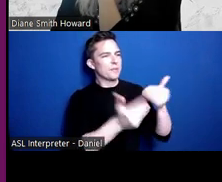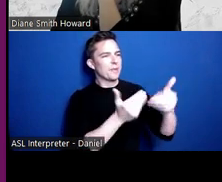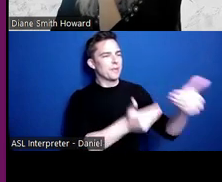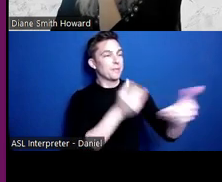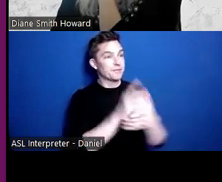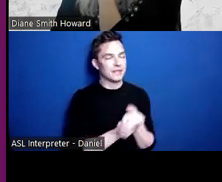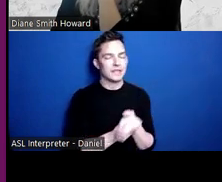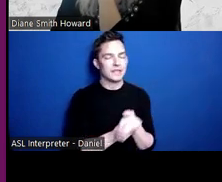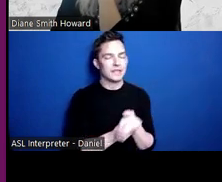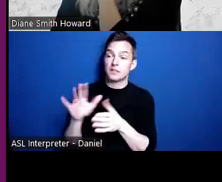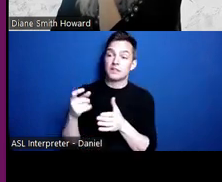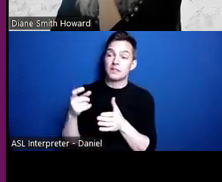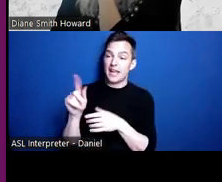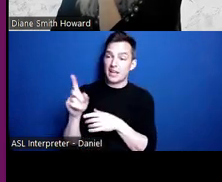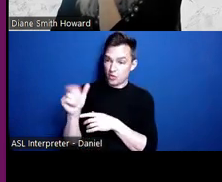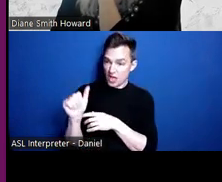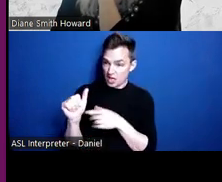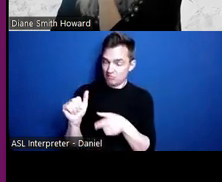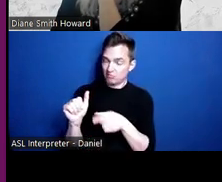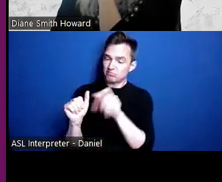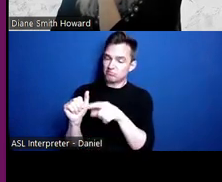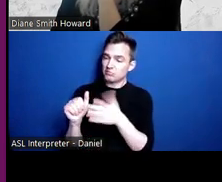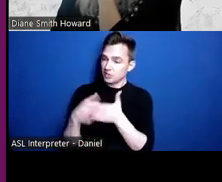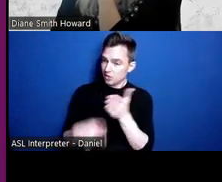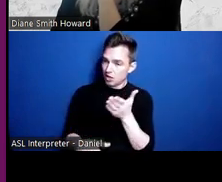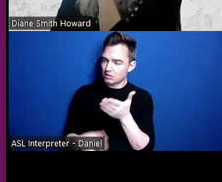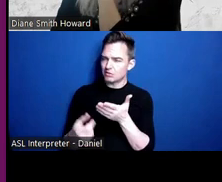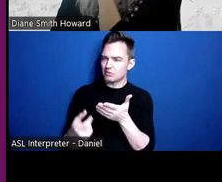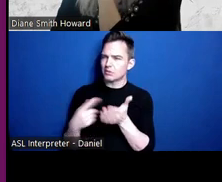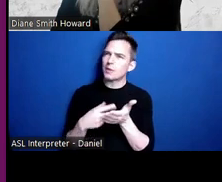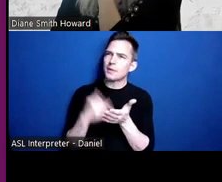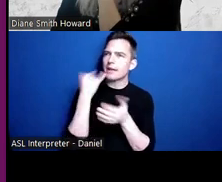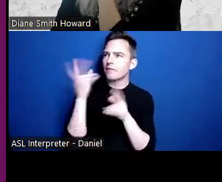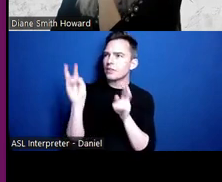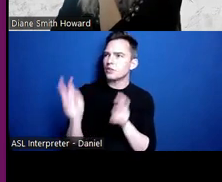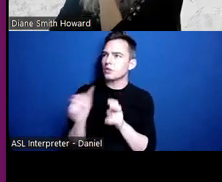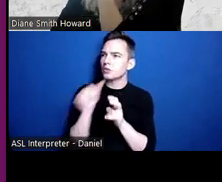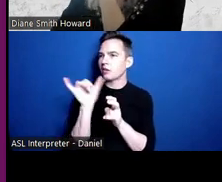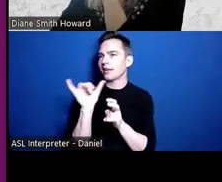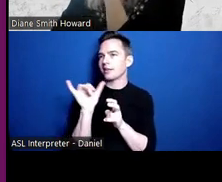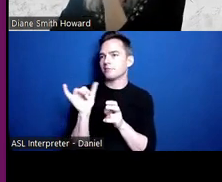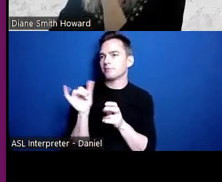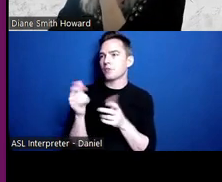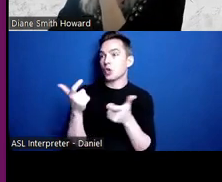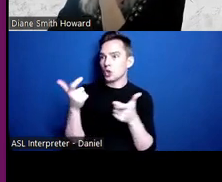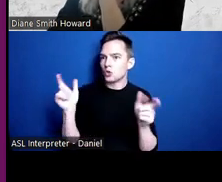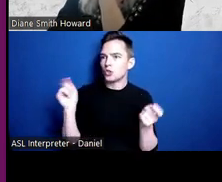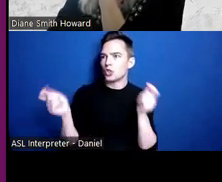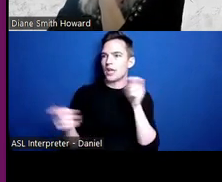Mm-hmm. Has it caused you, Andrea, at times issues when, not that there's probably been huge changes in